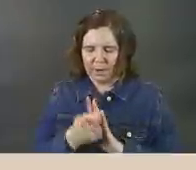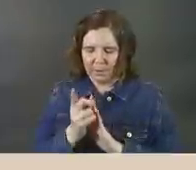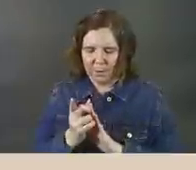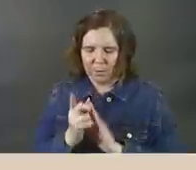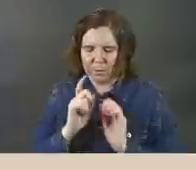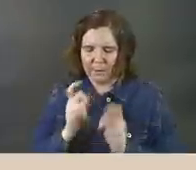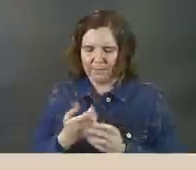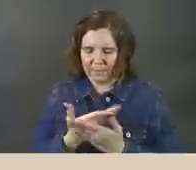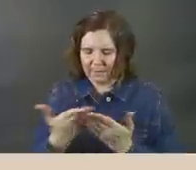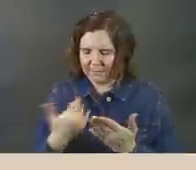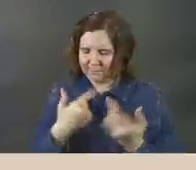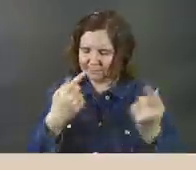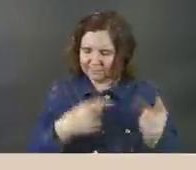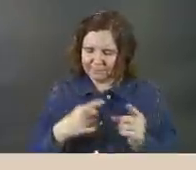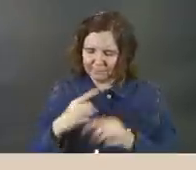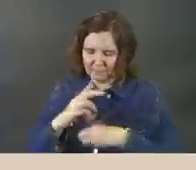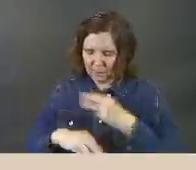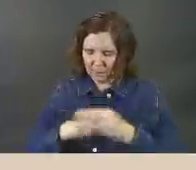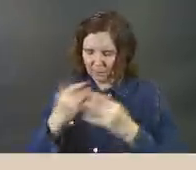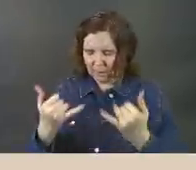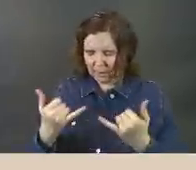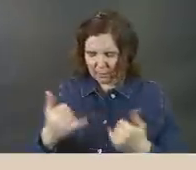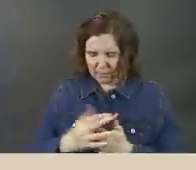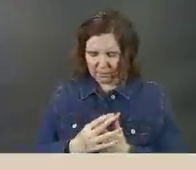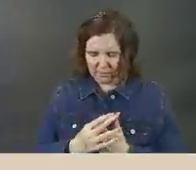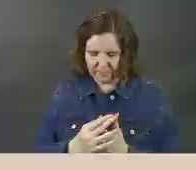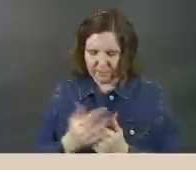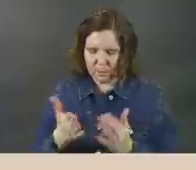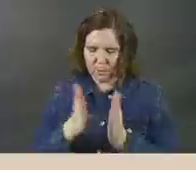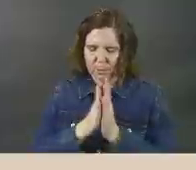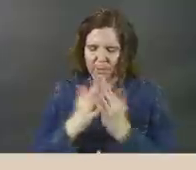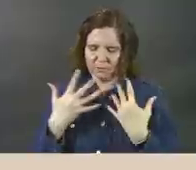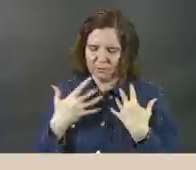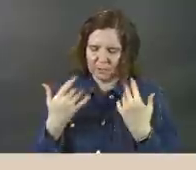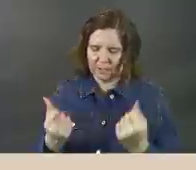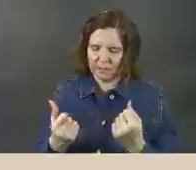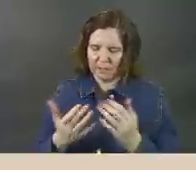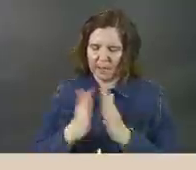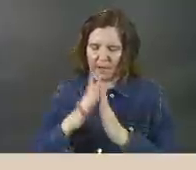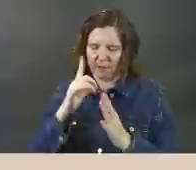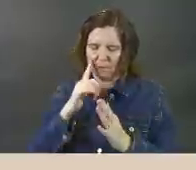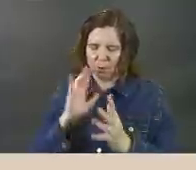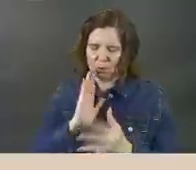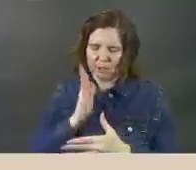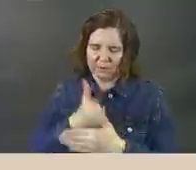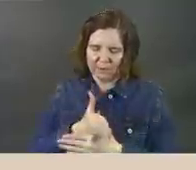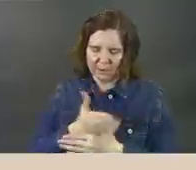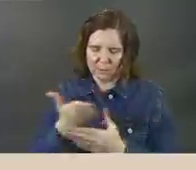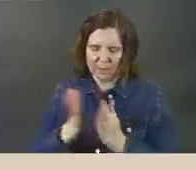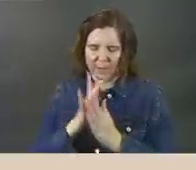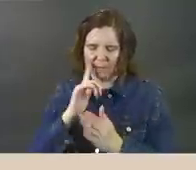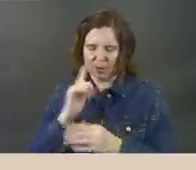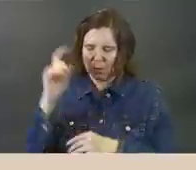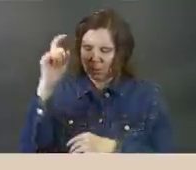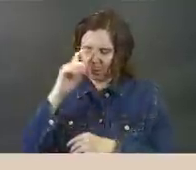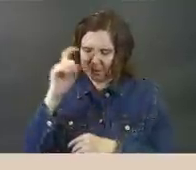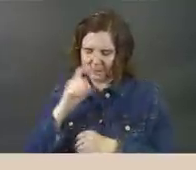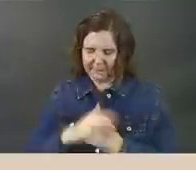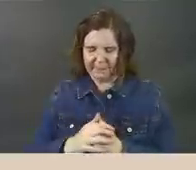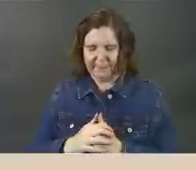moments. God, we give you the things that are happening in our world right now. God, we ask for your healing, and God, we ask for your intervention. God, we ask for your